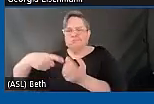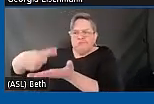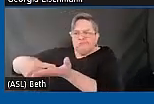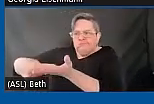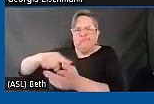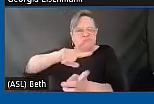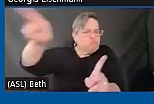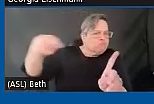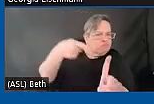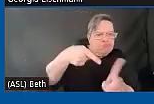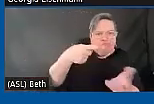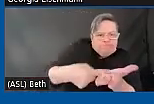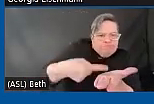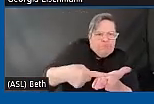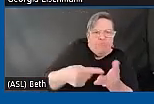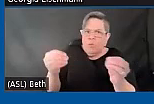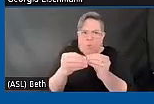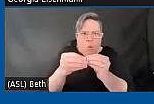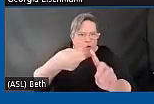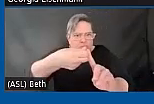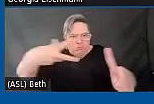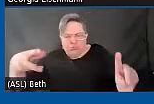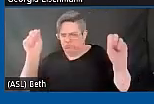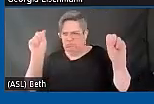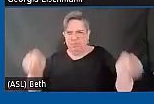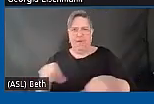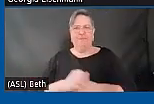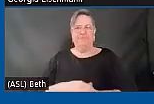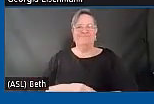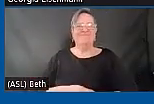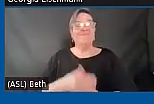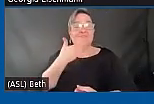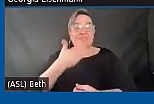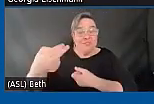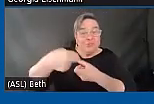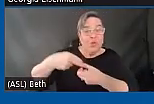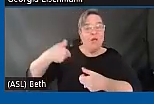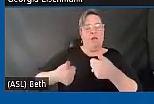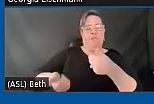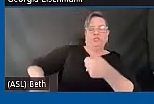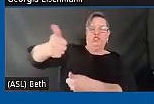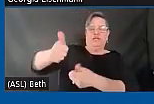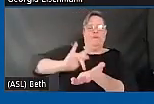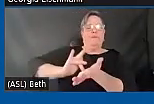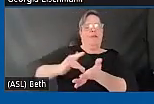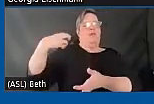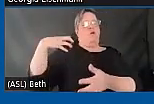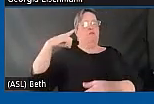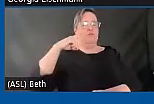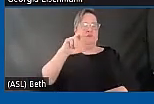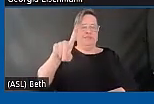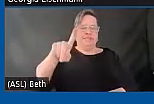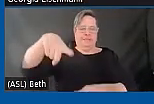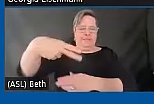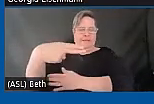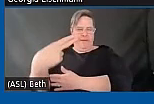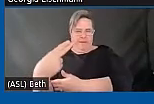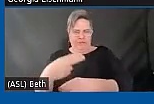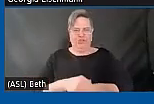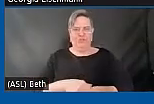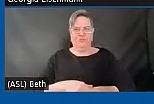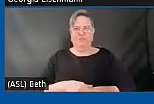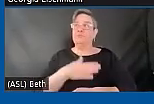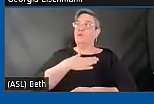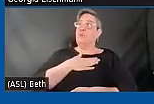needs. Okay, so thank you so much for joining. I am the Chief Medical Officer for the Department of Public Health, a role I've had just